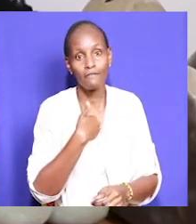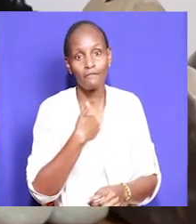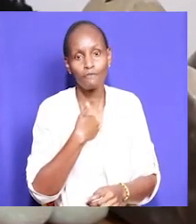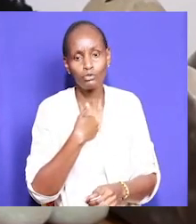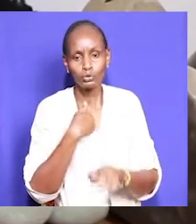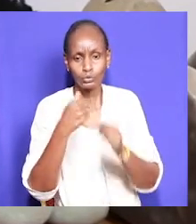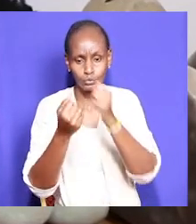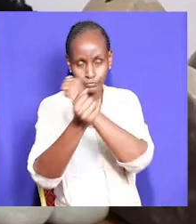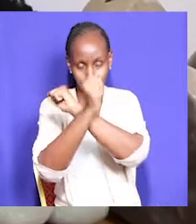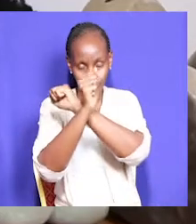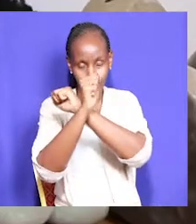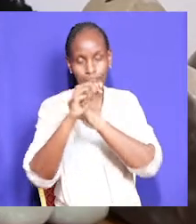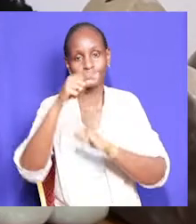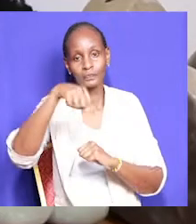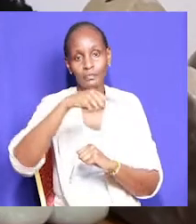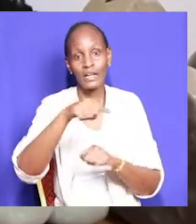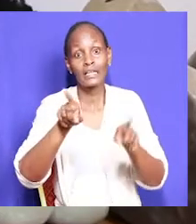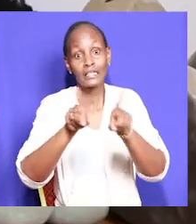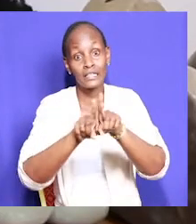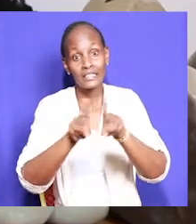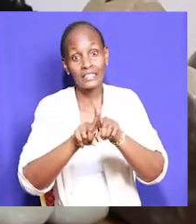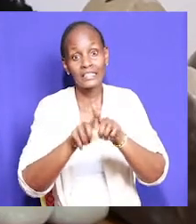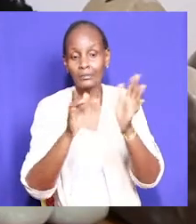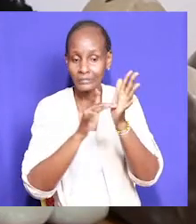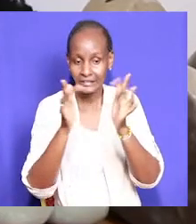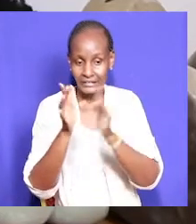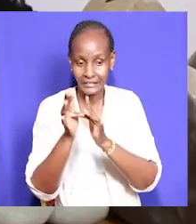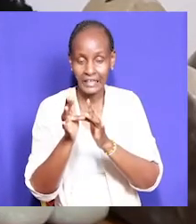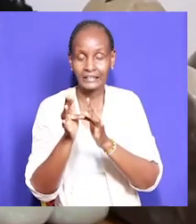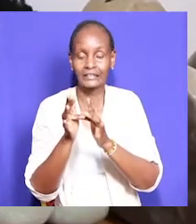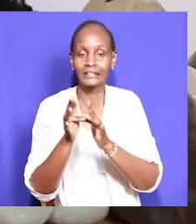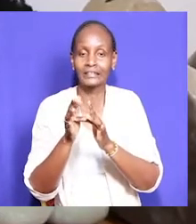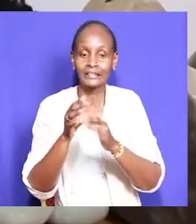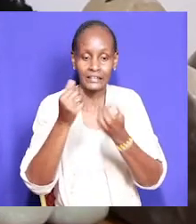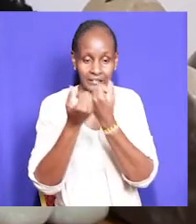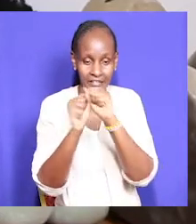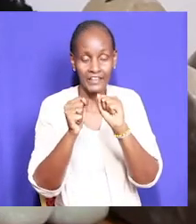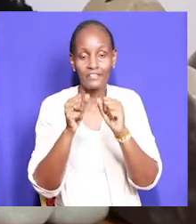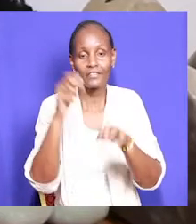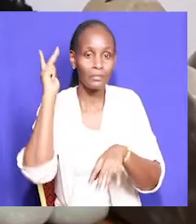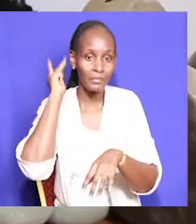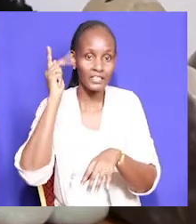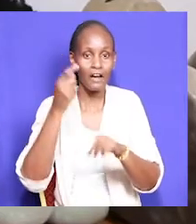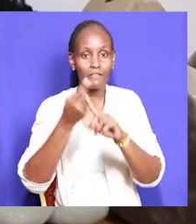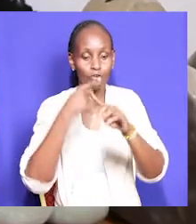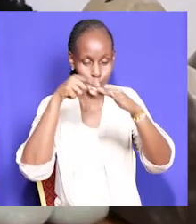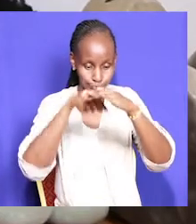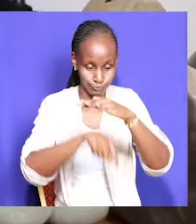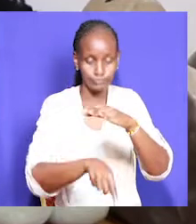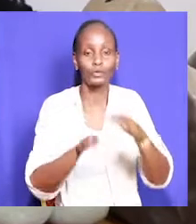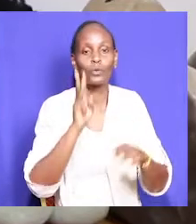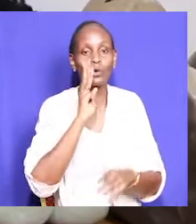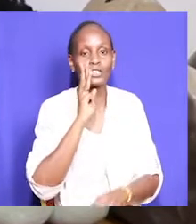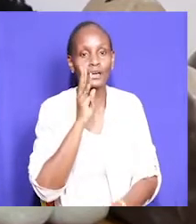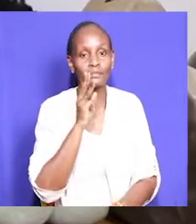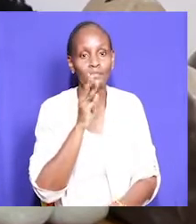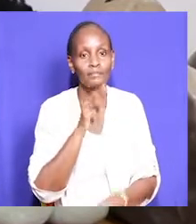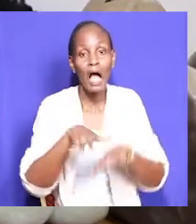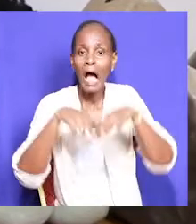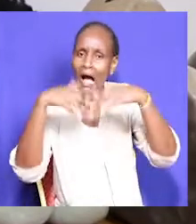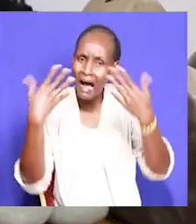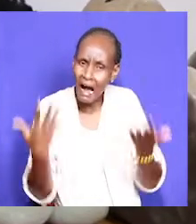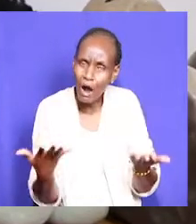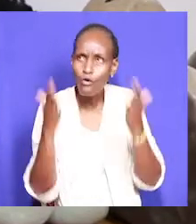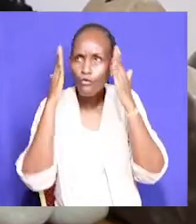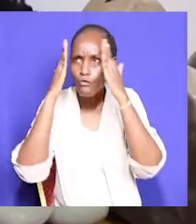us safe, just the way he saved Peter from sinking, all right? So how do we fix our